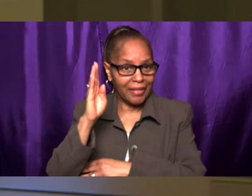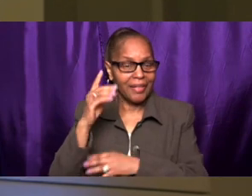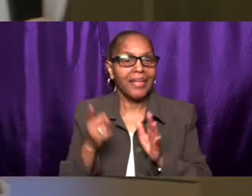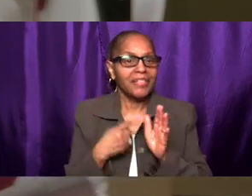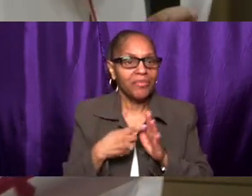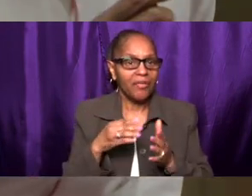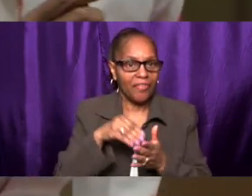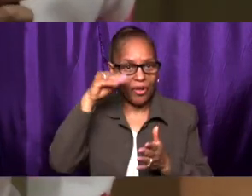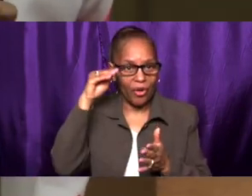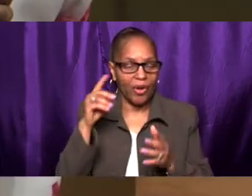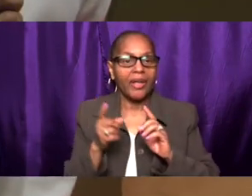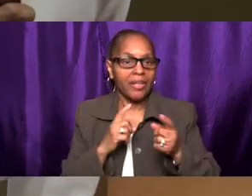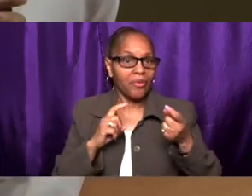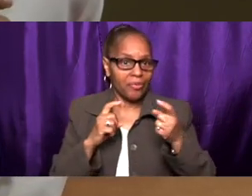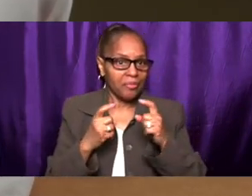sometimes you got to learn how to reposition.